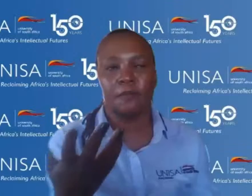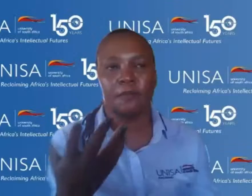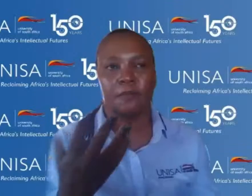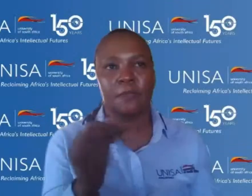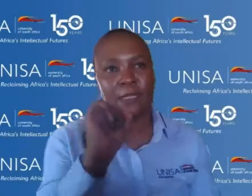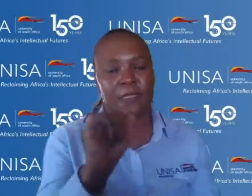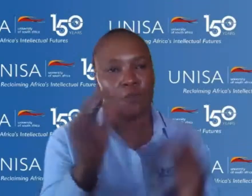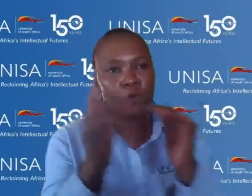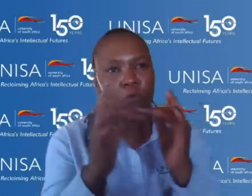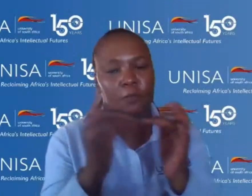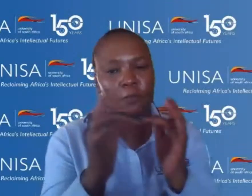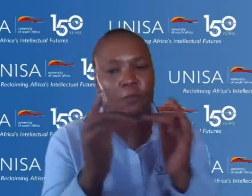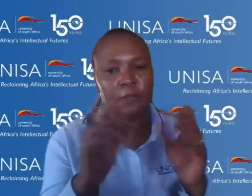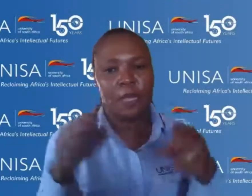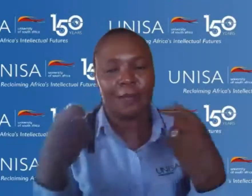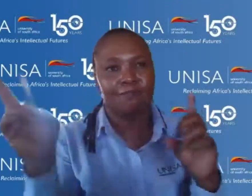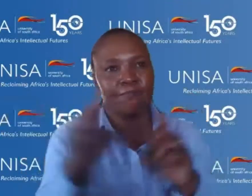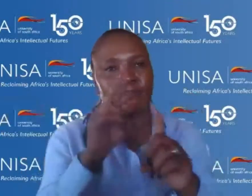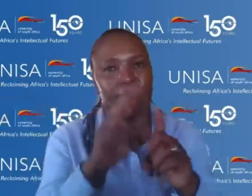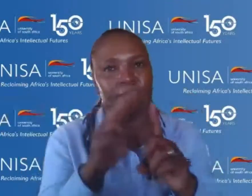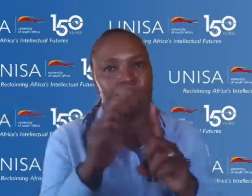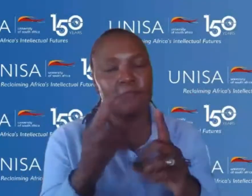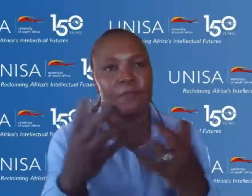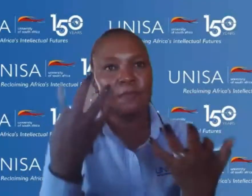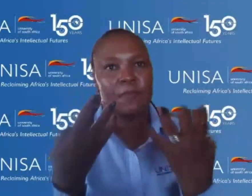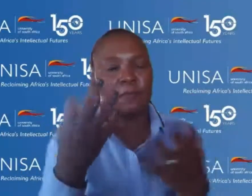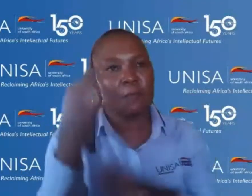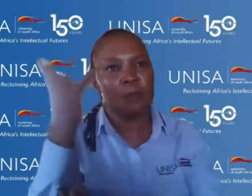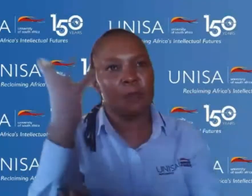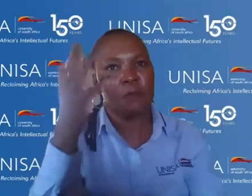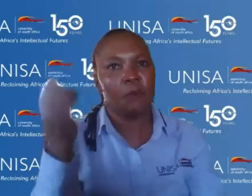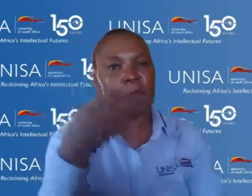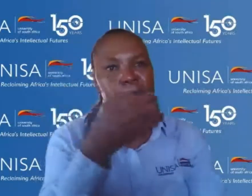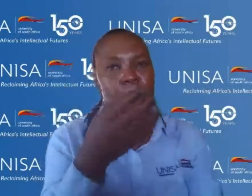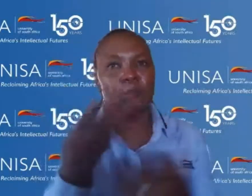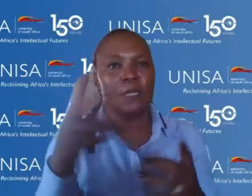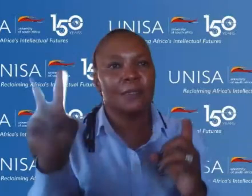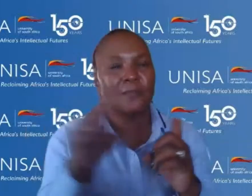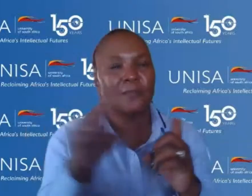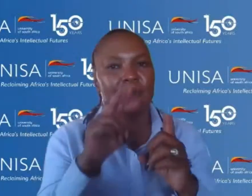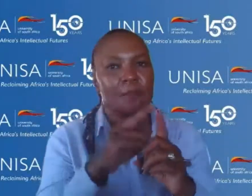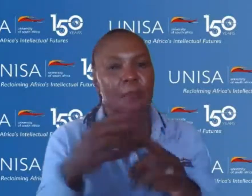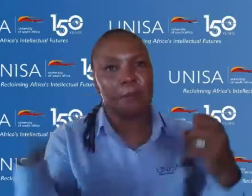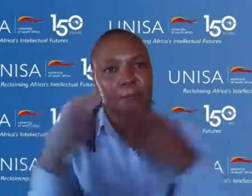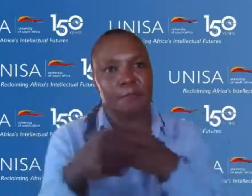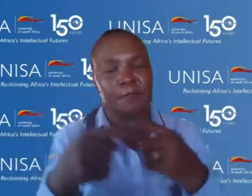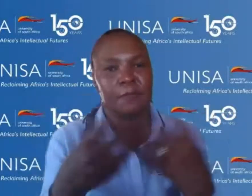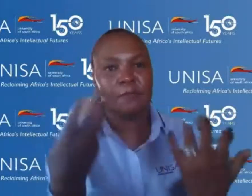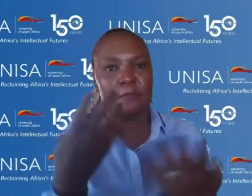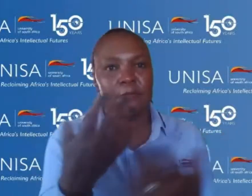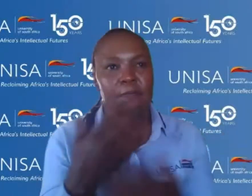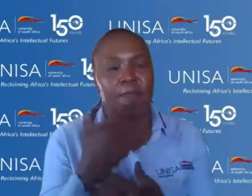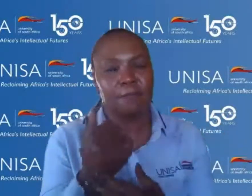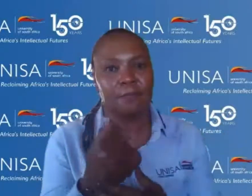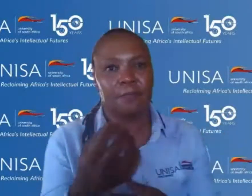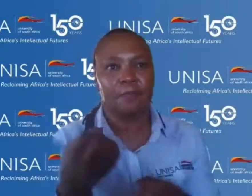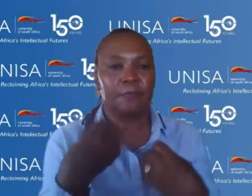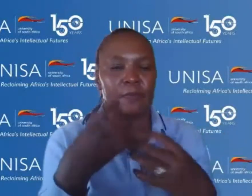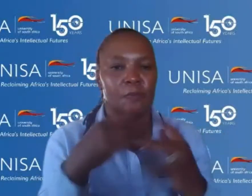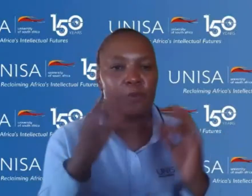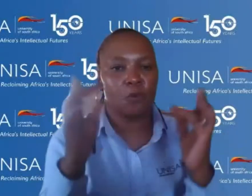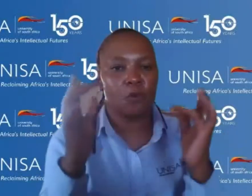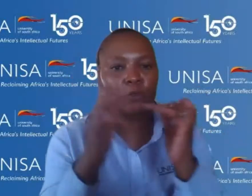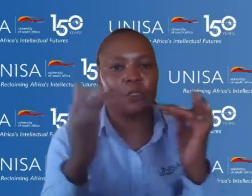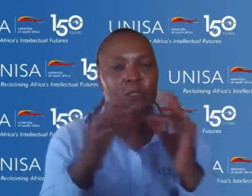see if there was a presentation on the screen, I couldn't see it, and I missed jotting them down. So I just would like for that to be repeated, if that's